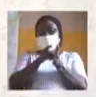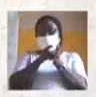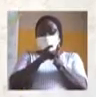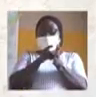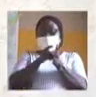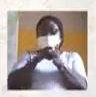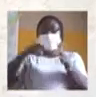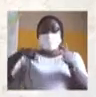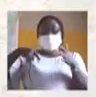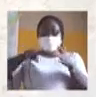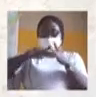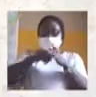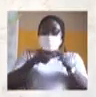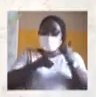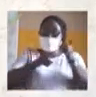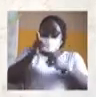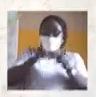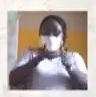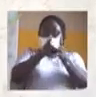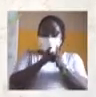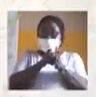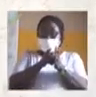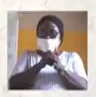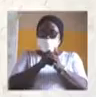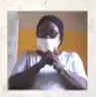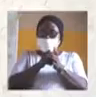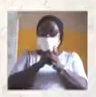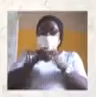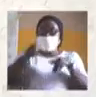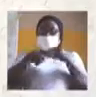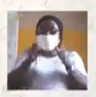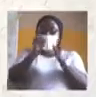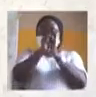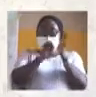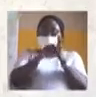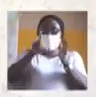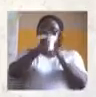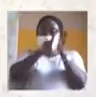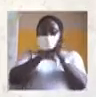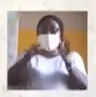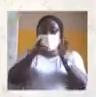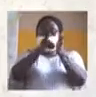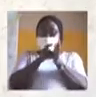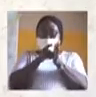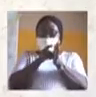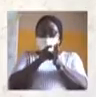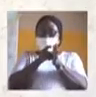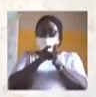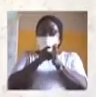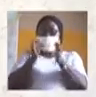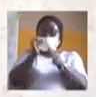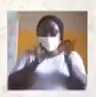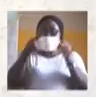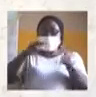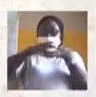demand. We went ahead to state the law of demand. We explained the meaning of demand schedule